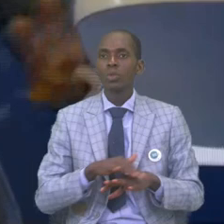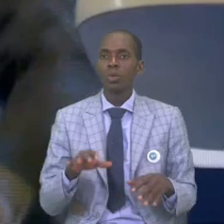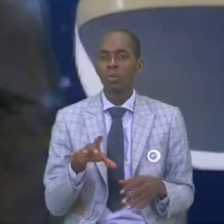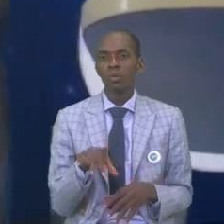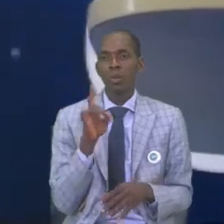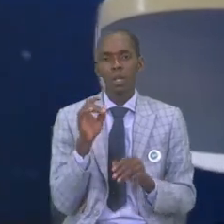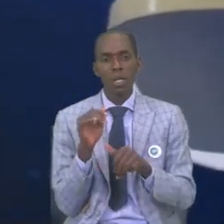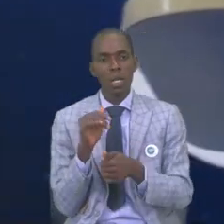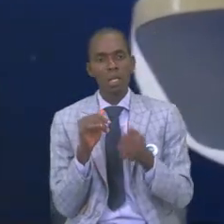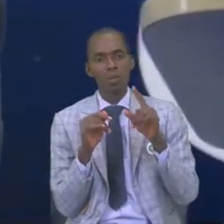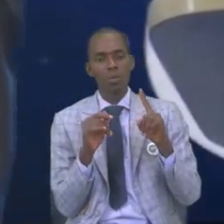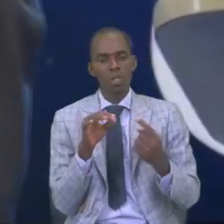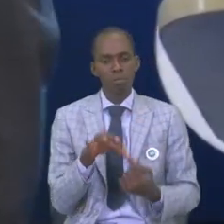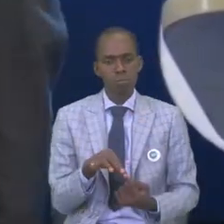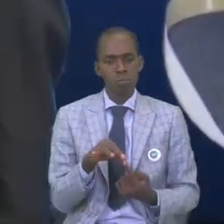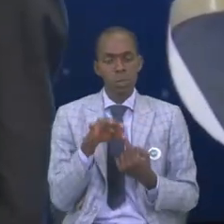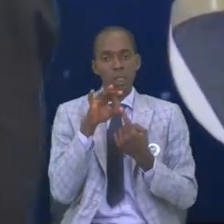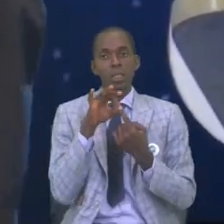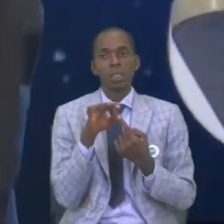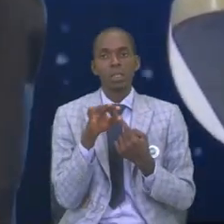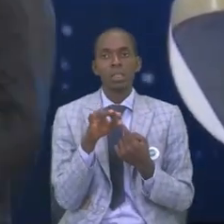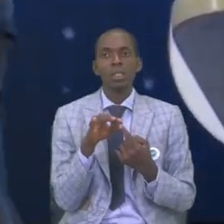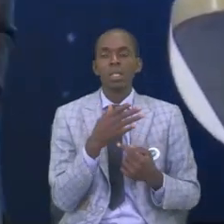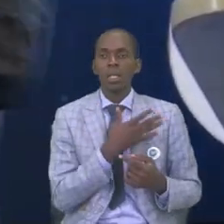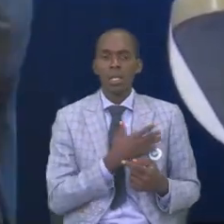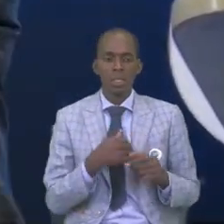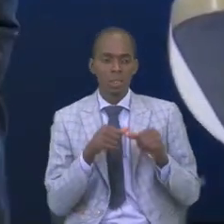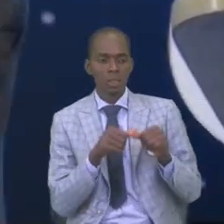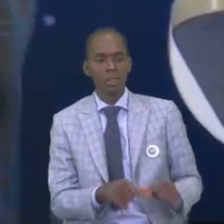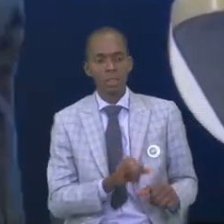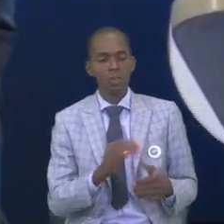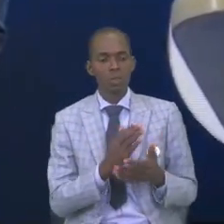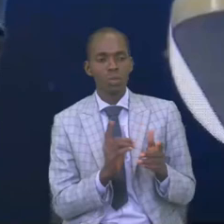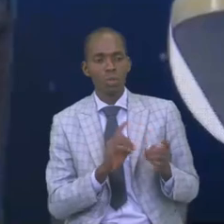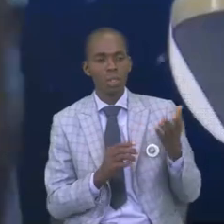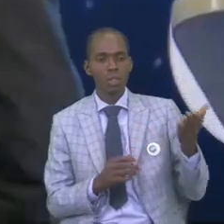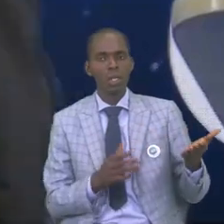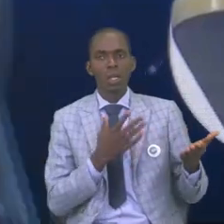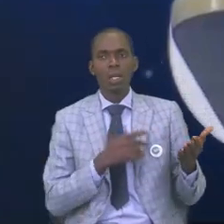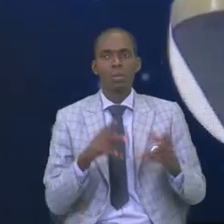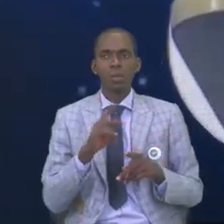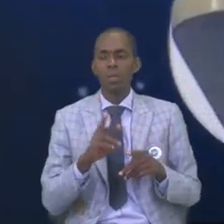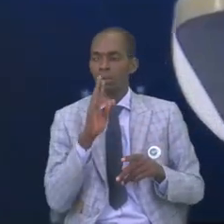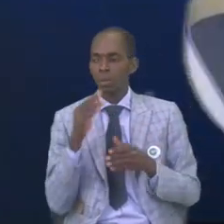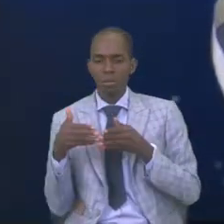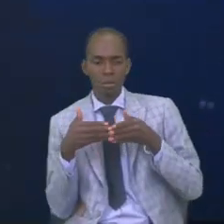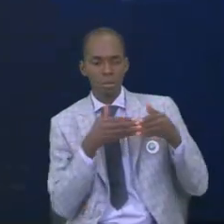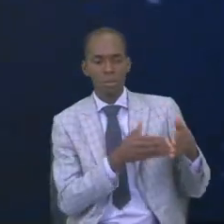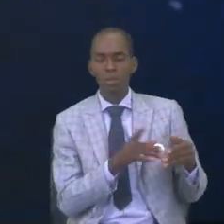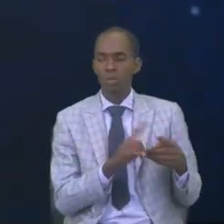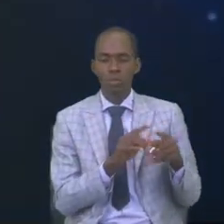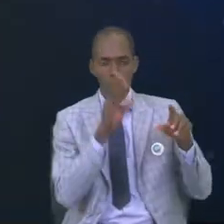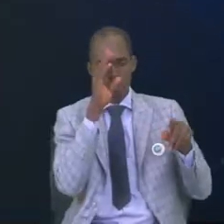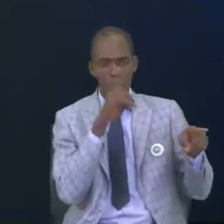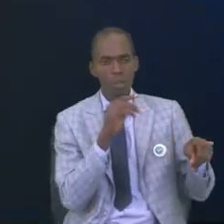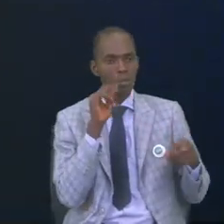anyone specializing. And he says somewhere there, and you know, people are being directed to him, to her. He